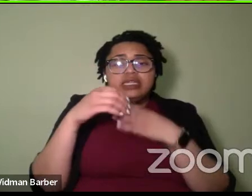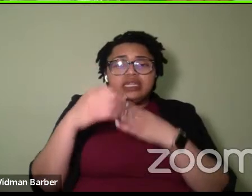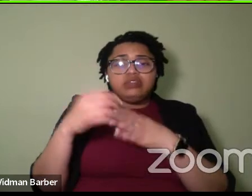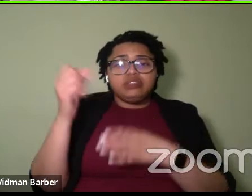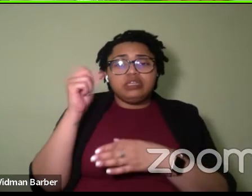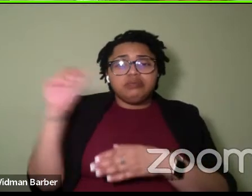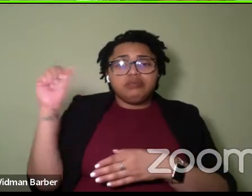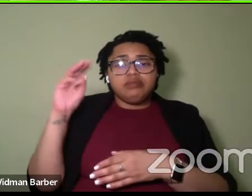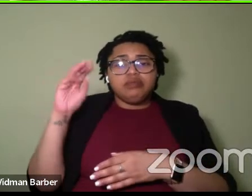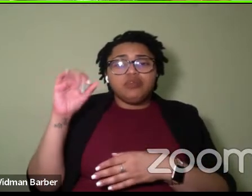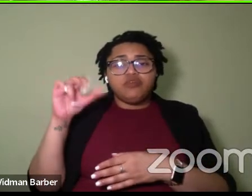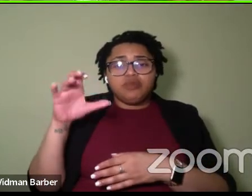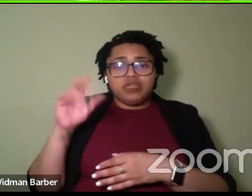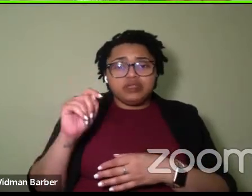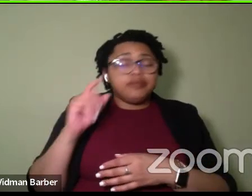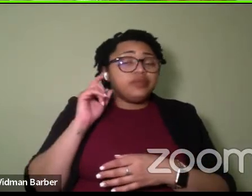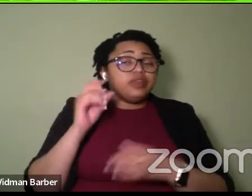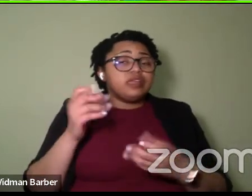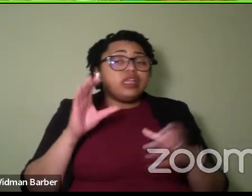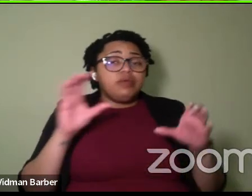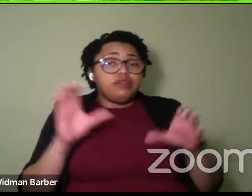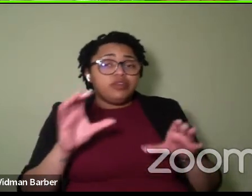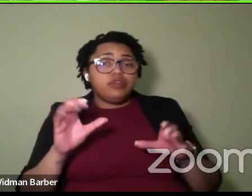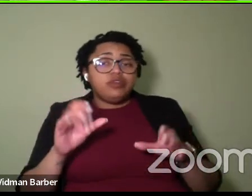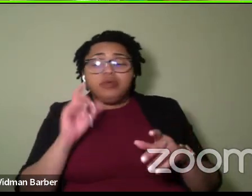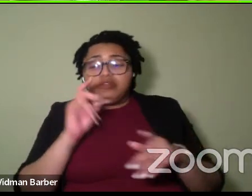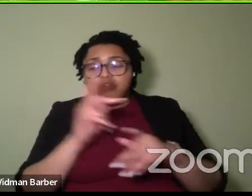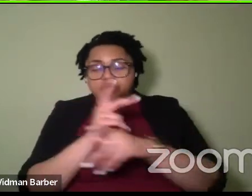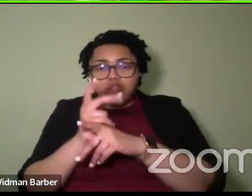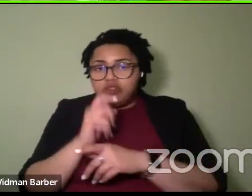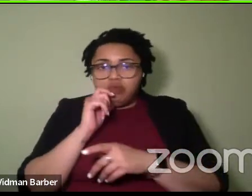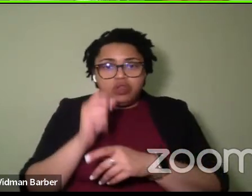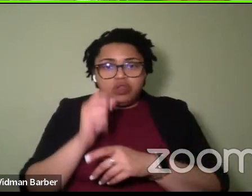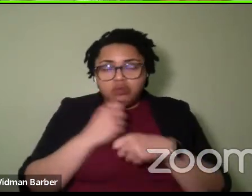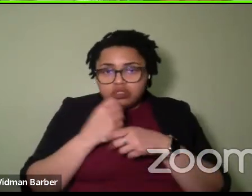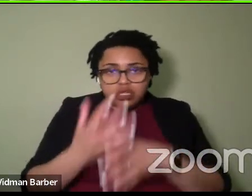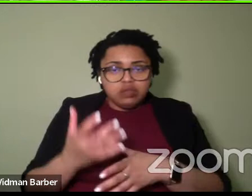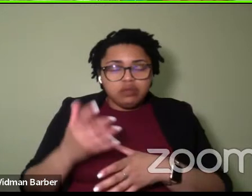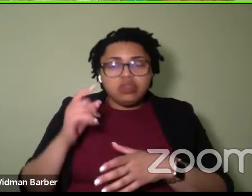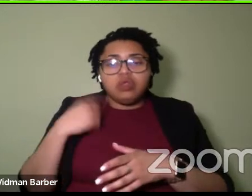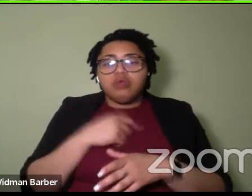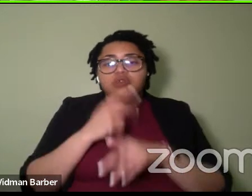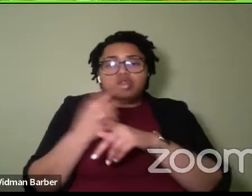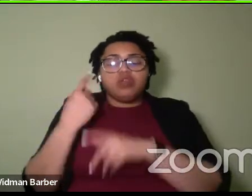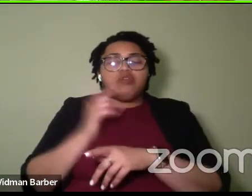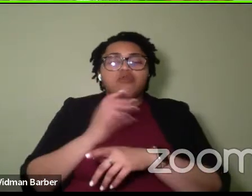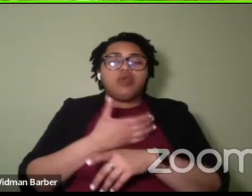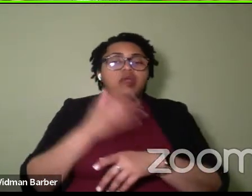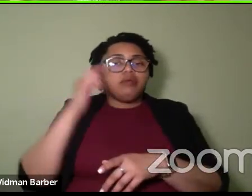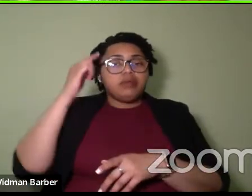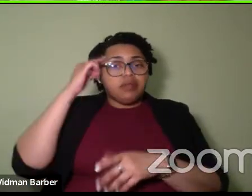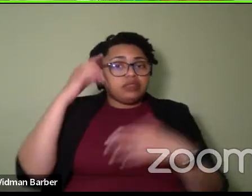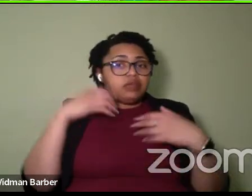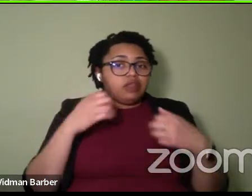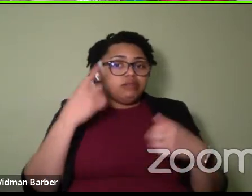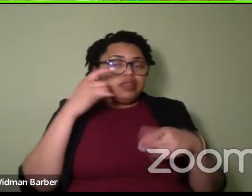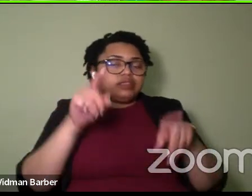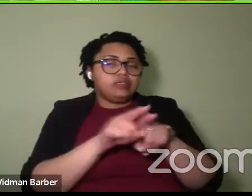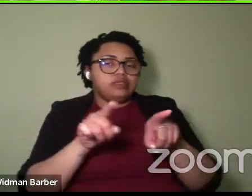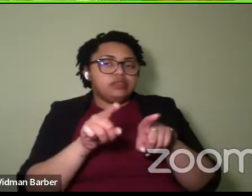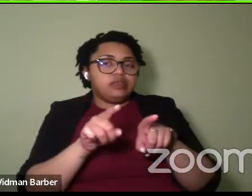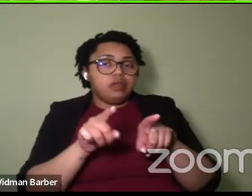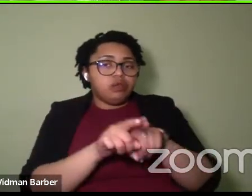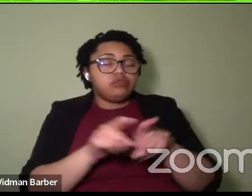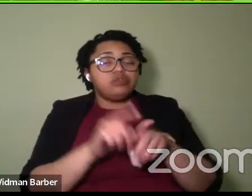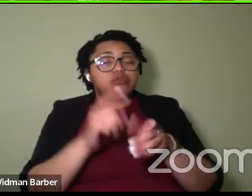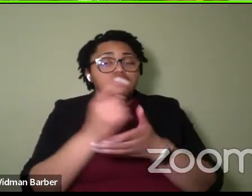just have to be careful that we don't burn out and that we also take care of our mental health, right? Because that's something that actually impacts us